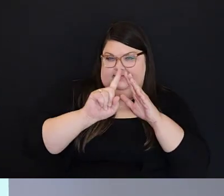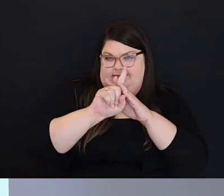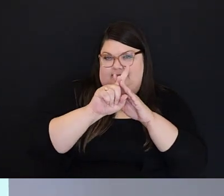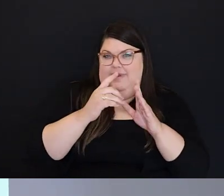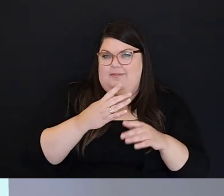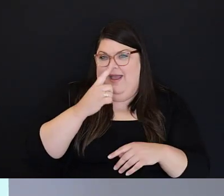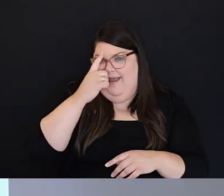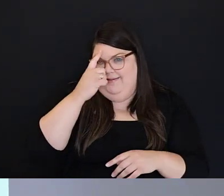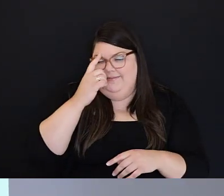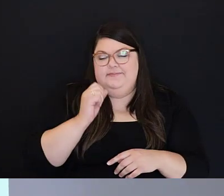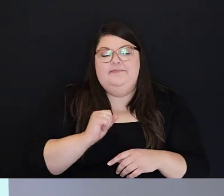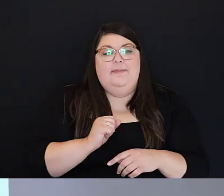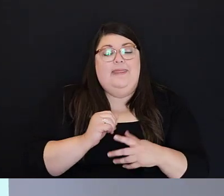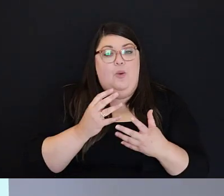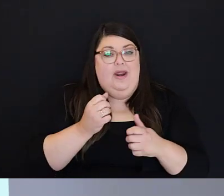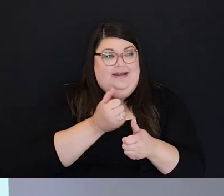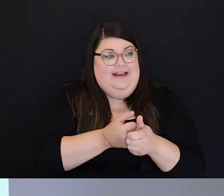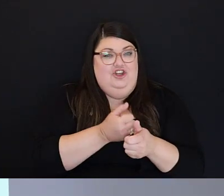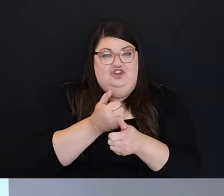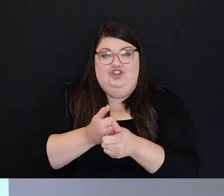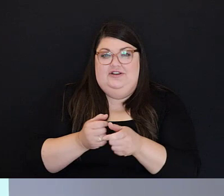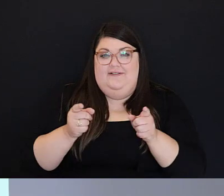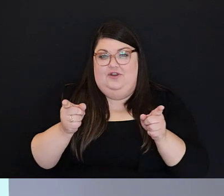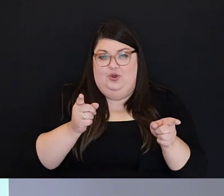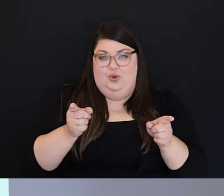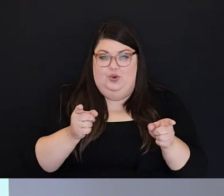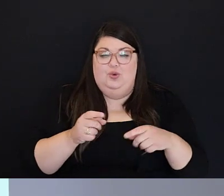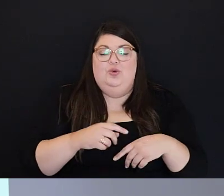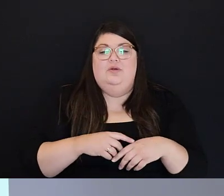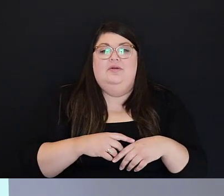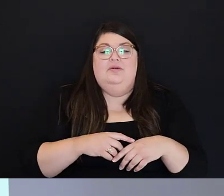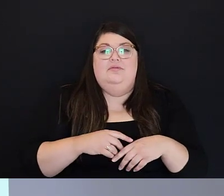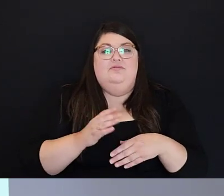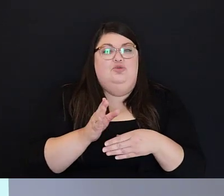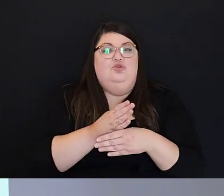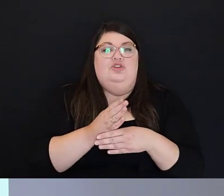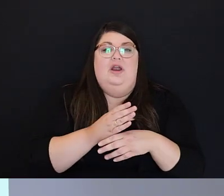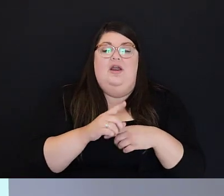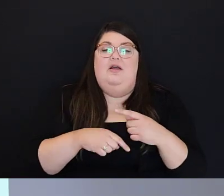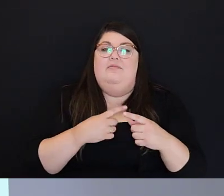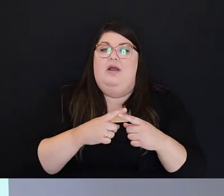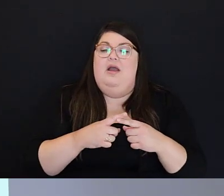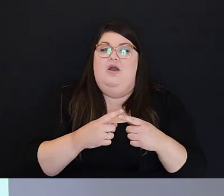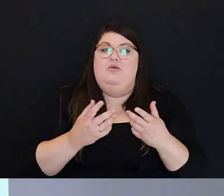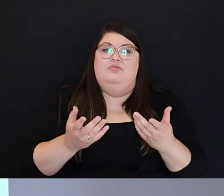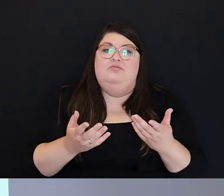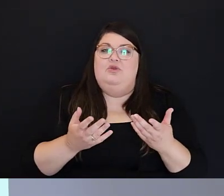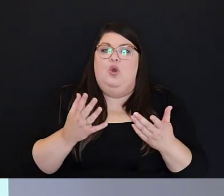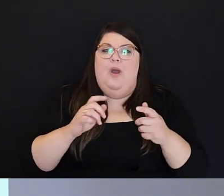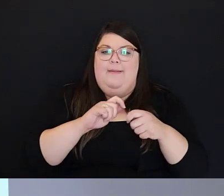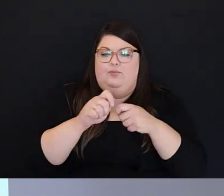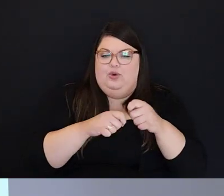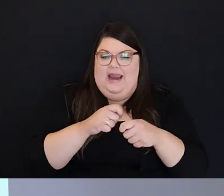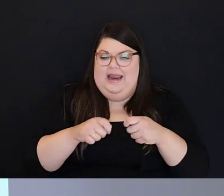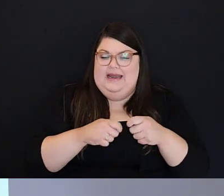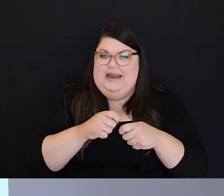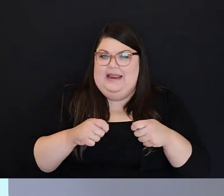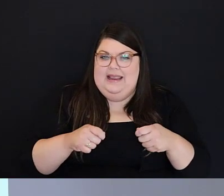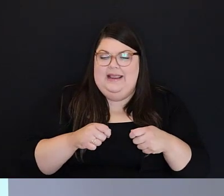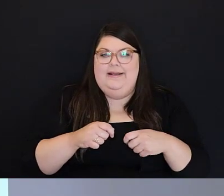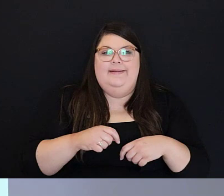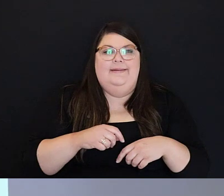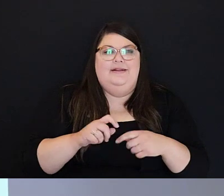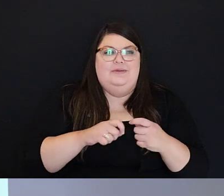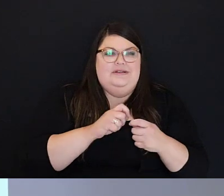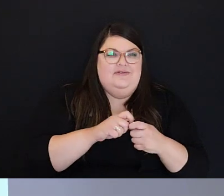have, each of you share a little bit about what braiding in particular, or